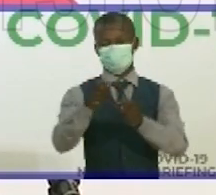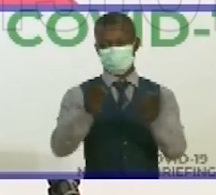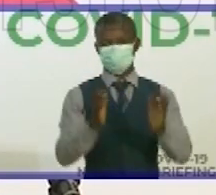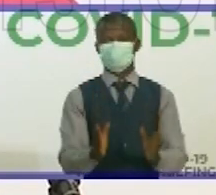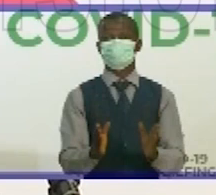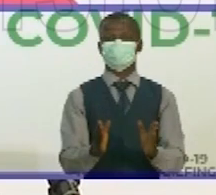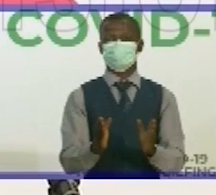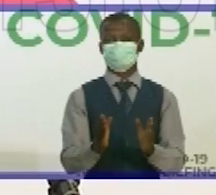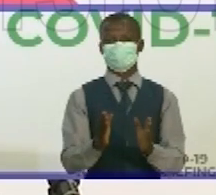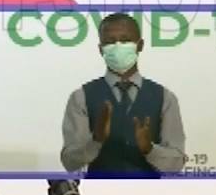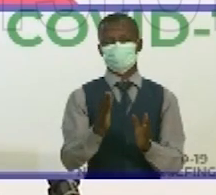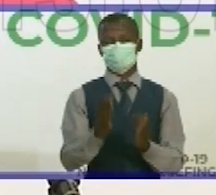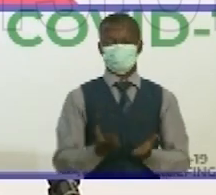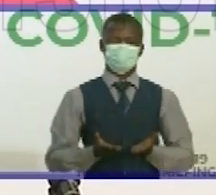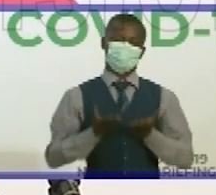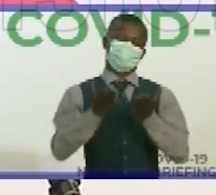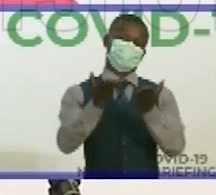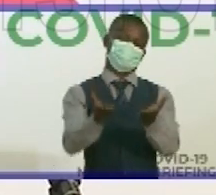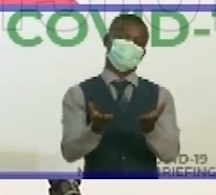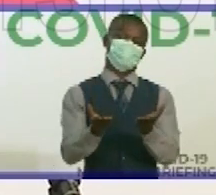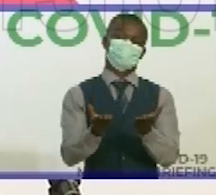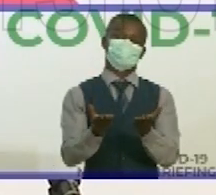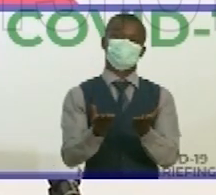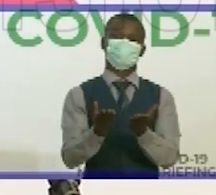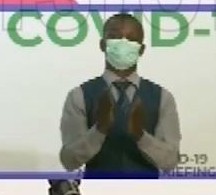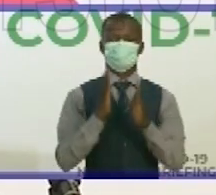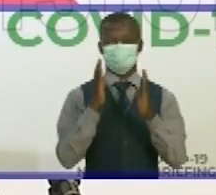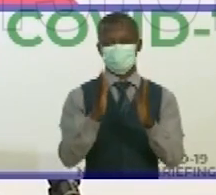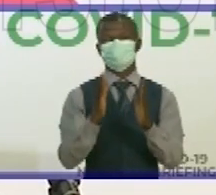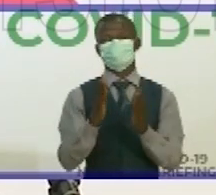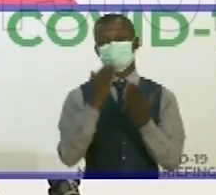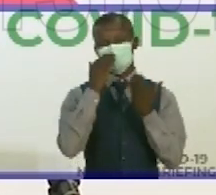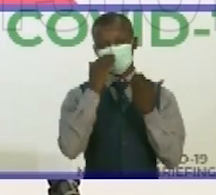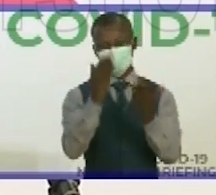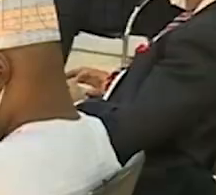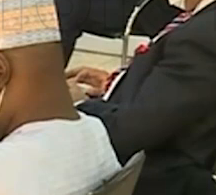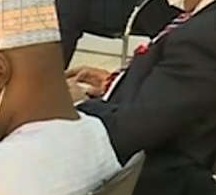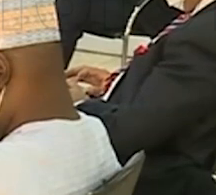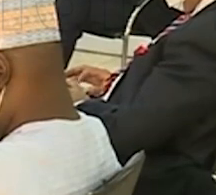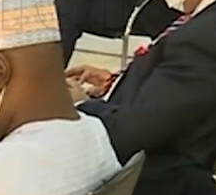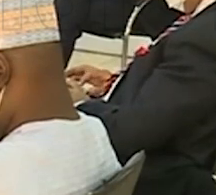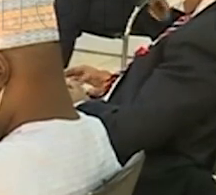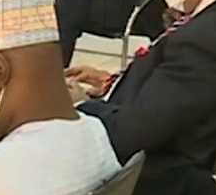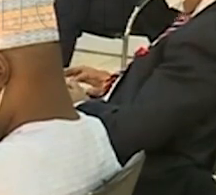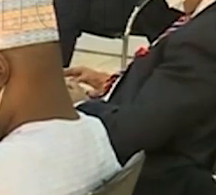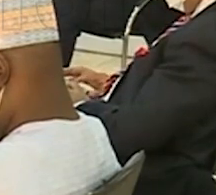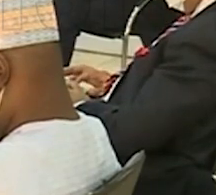Coordinator to present their updates. And I thank you most sincerely for listening.